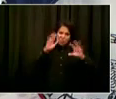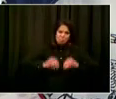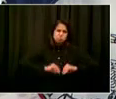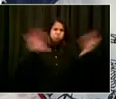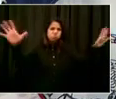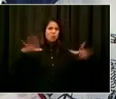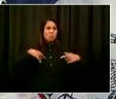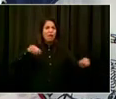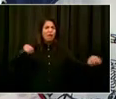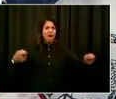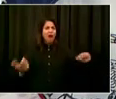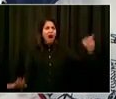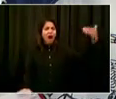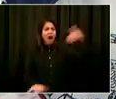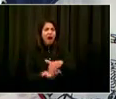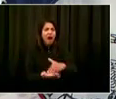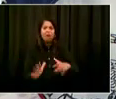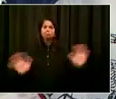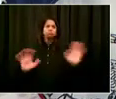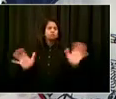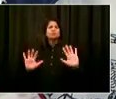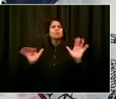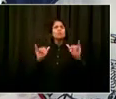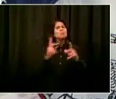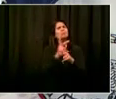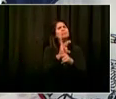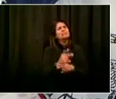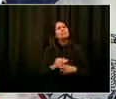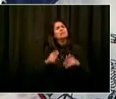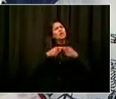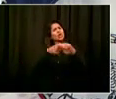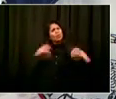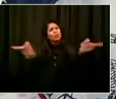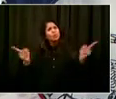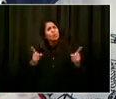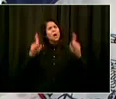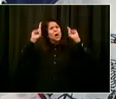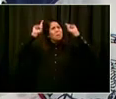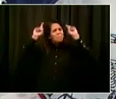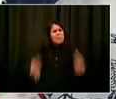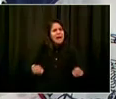has to be a part of it. Just like you fought back the coronavirus after March and